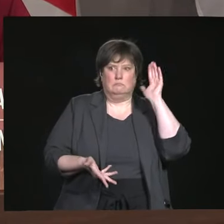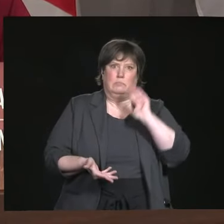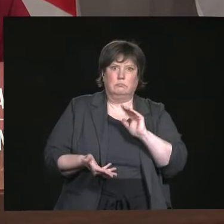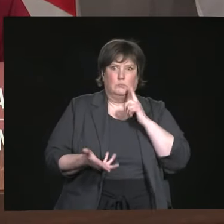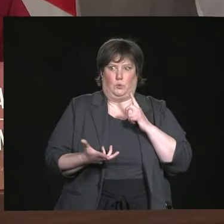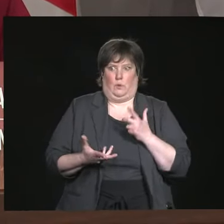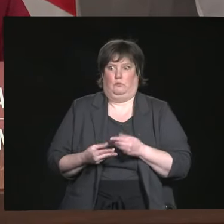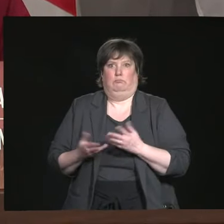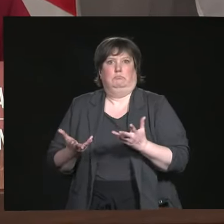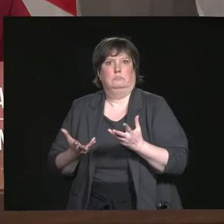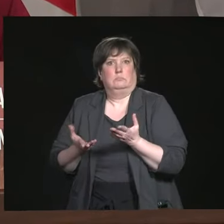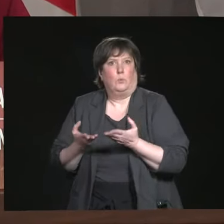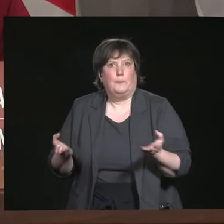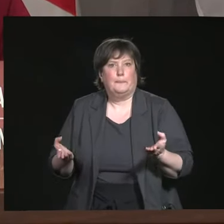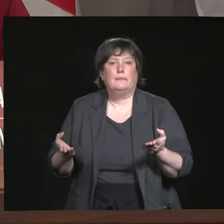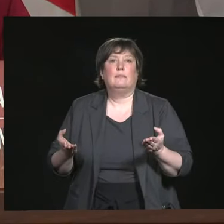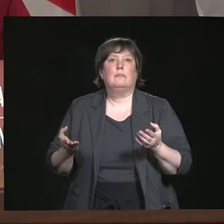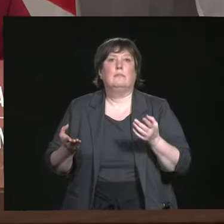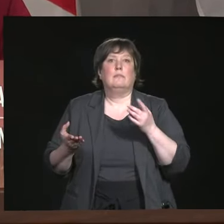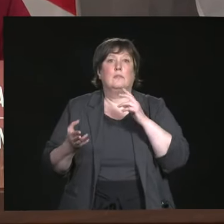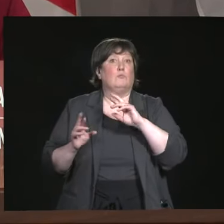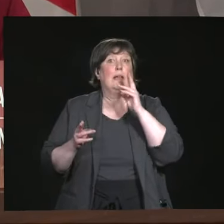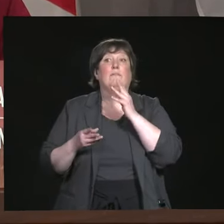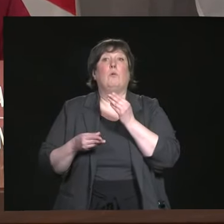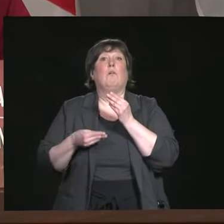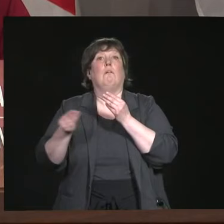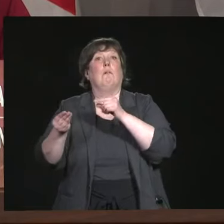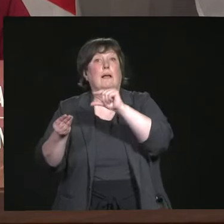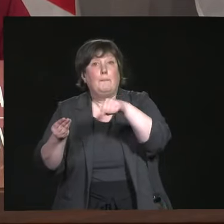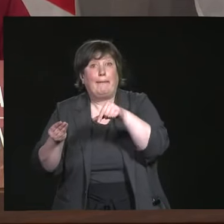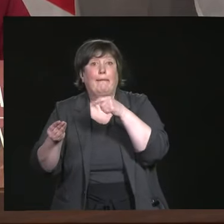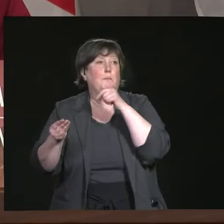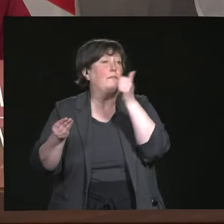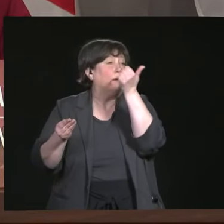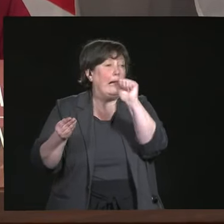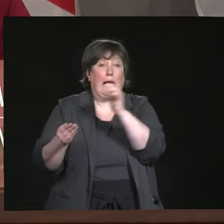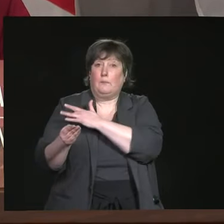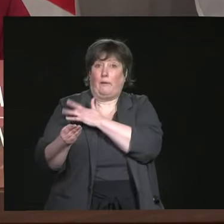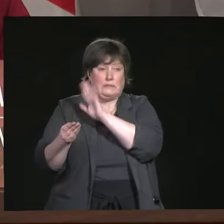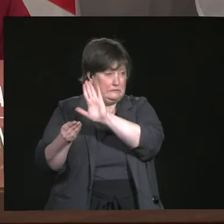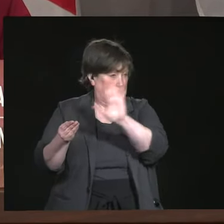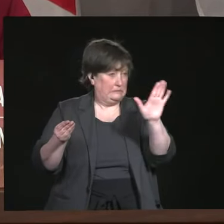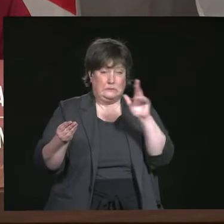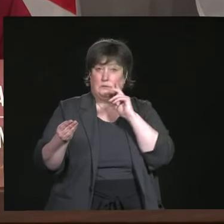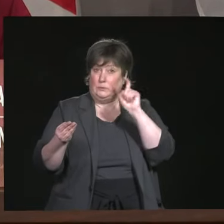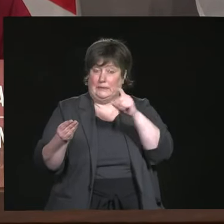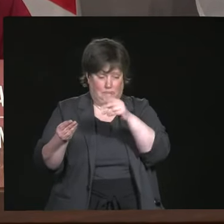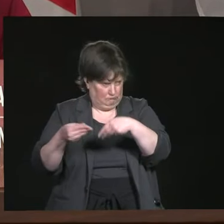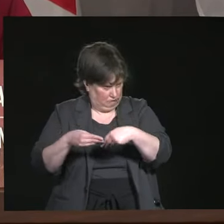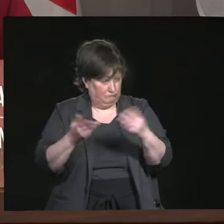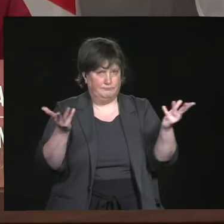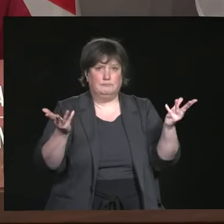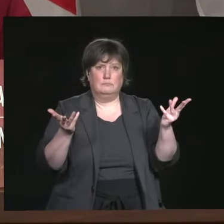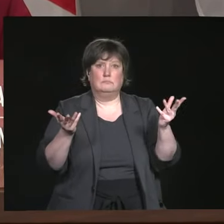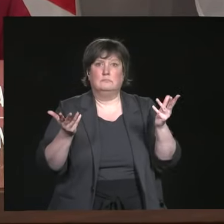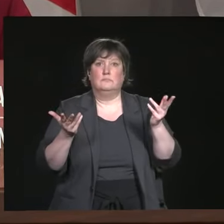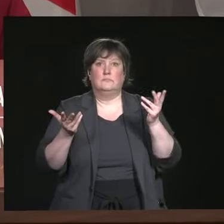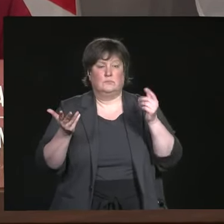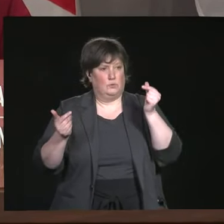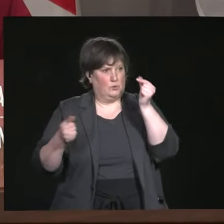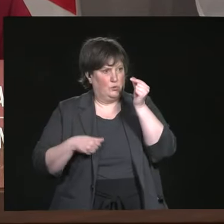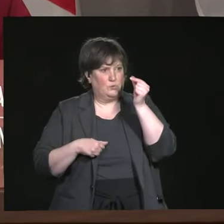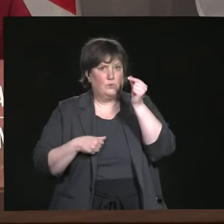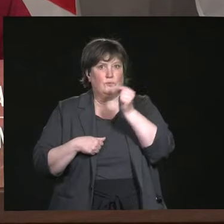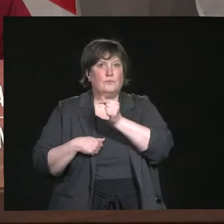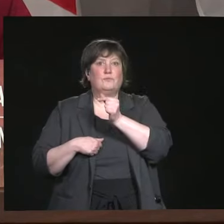to Quebec, but to every single province in this country. And I will add that our efforts are supplementary to the efforts